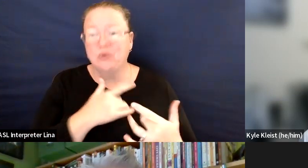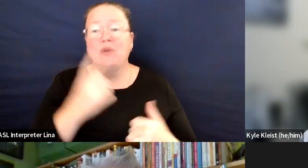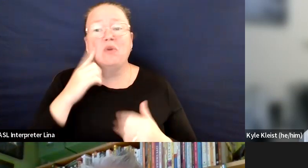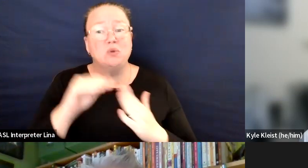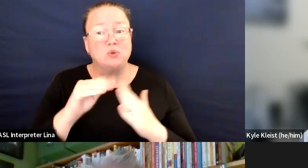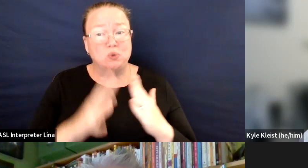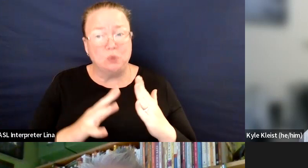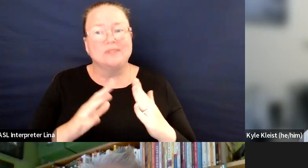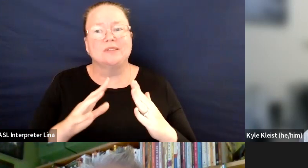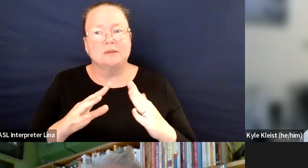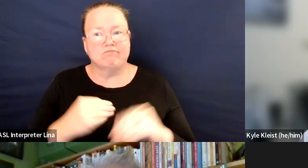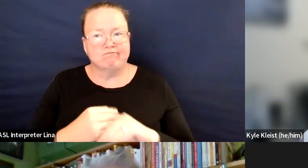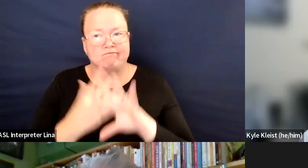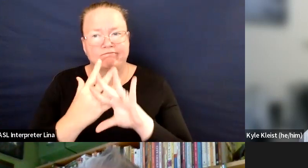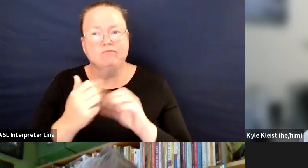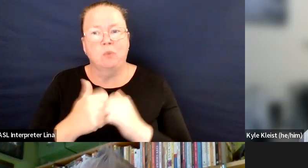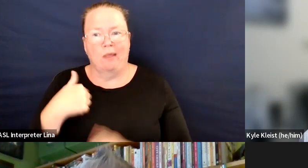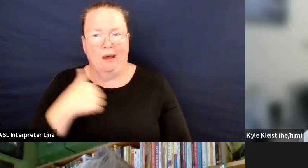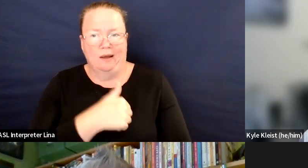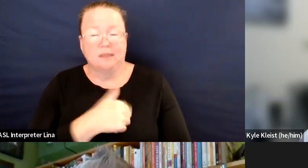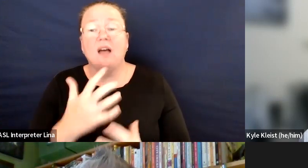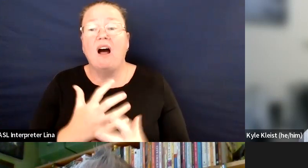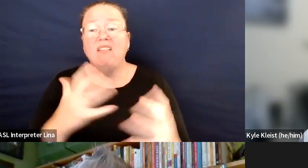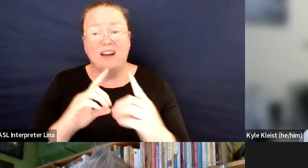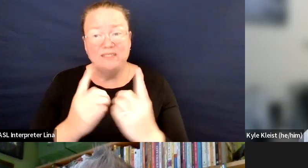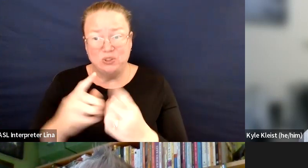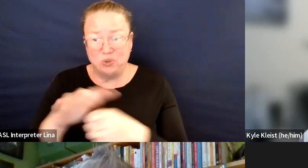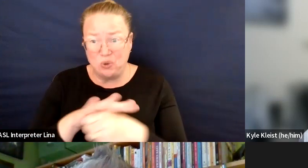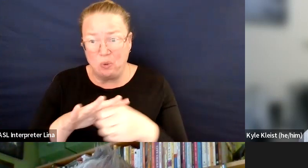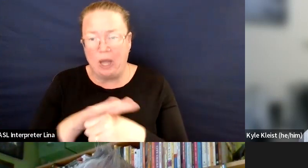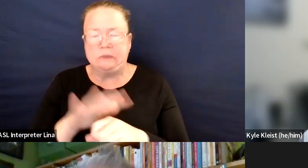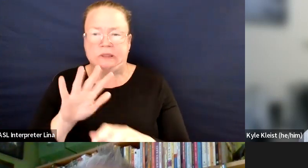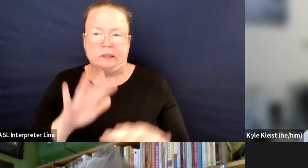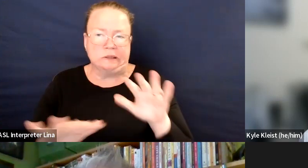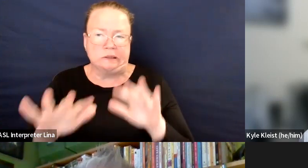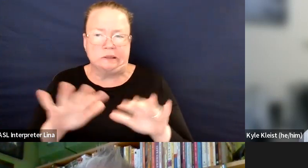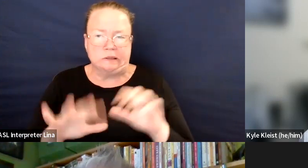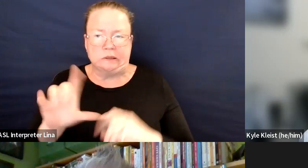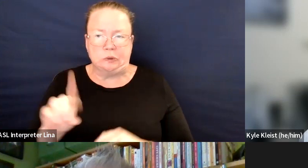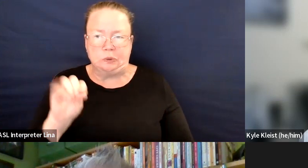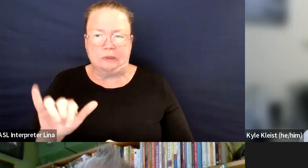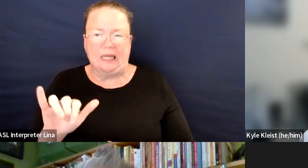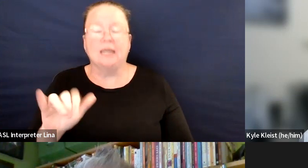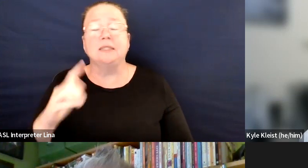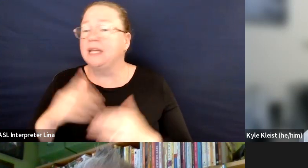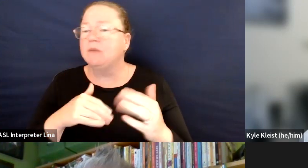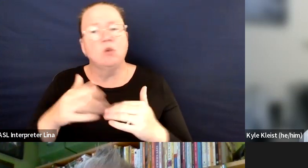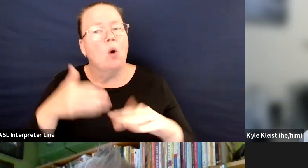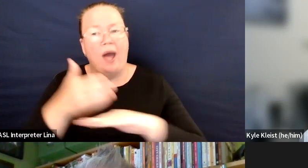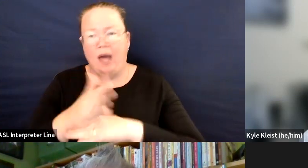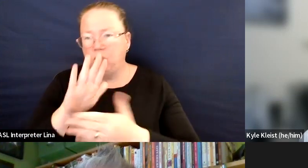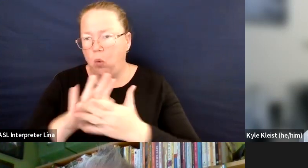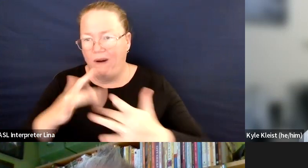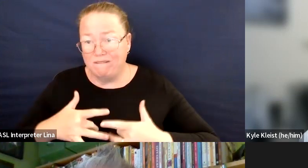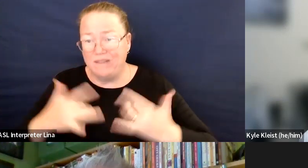students getting online with us. A lot of districts around us were kind of hesitant doing that. Even though it's an after school event, they